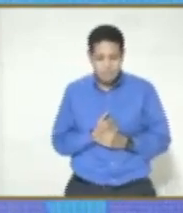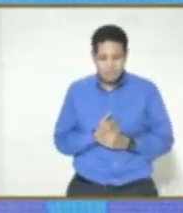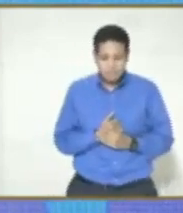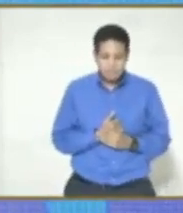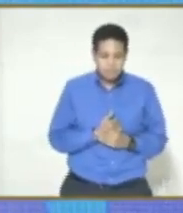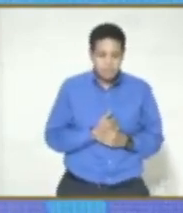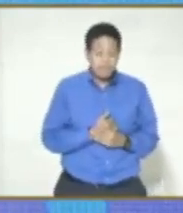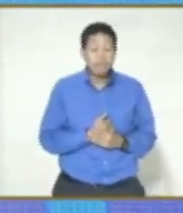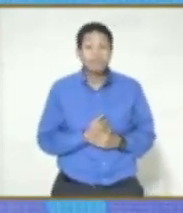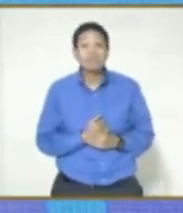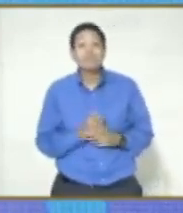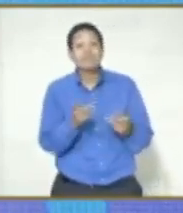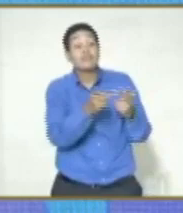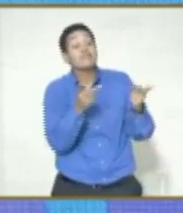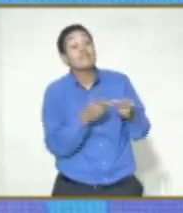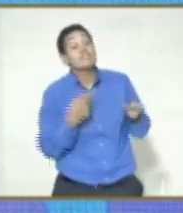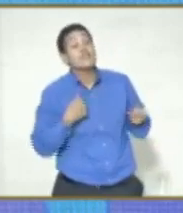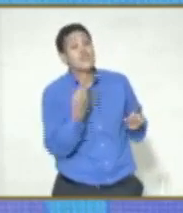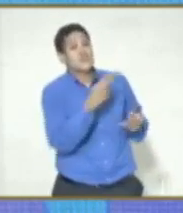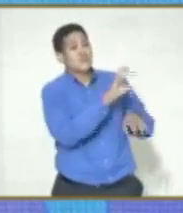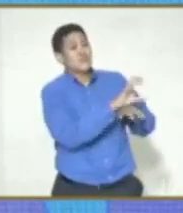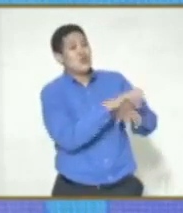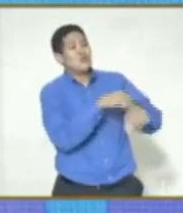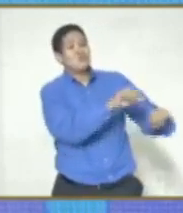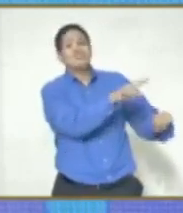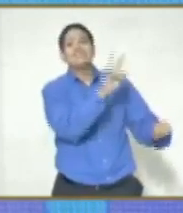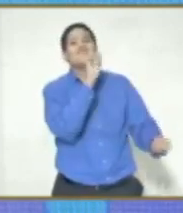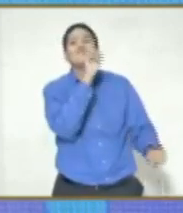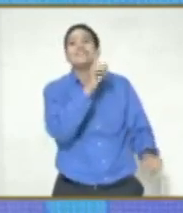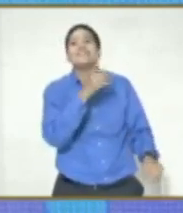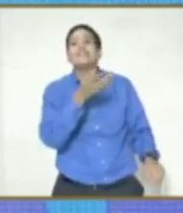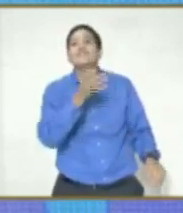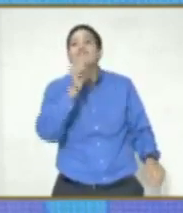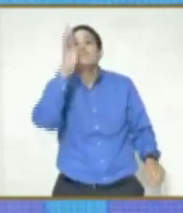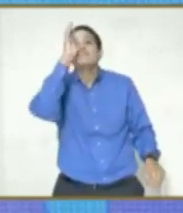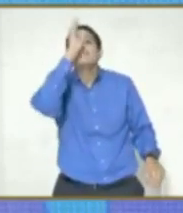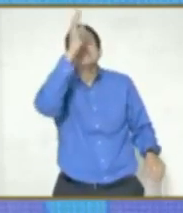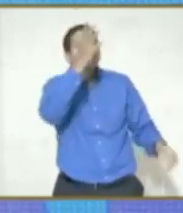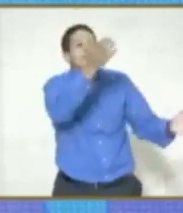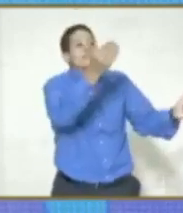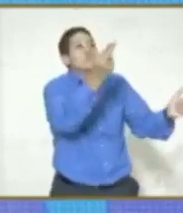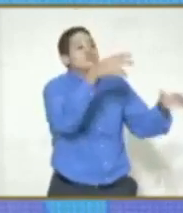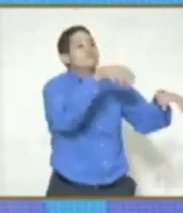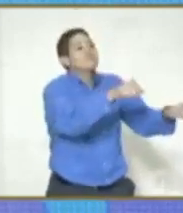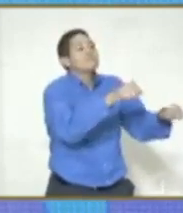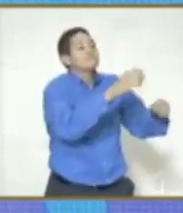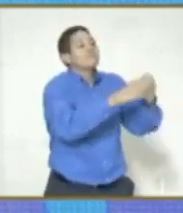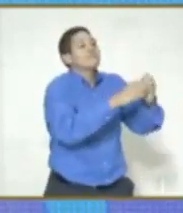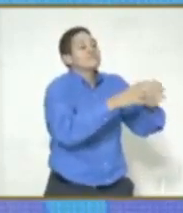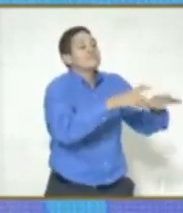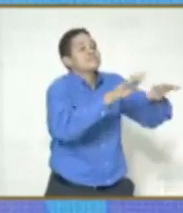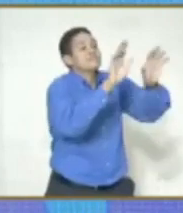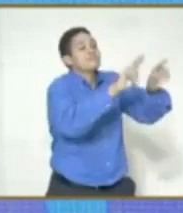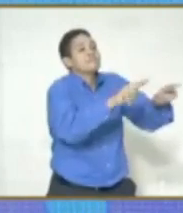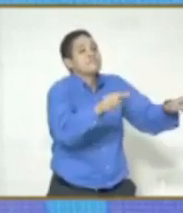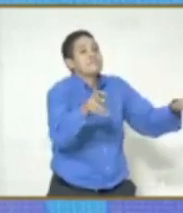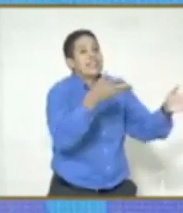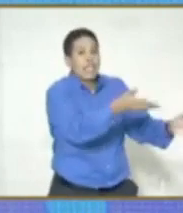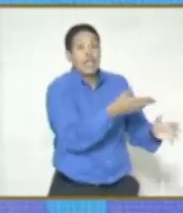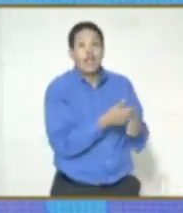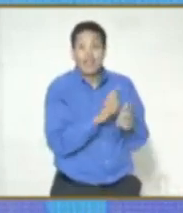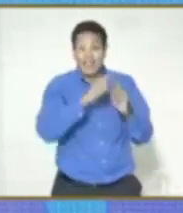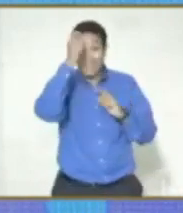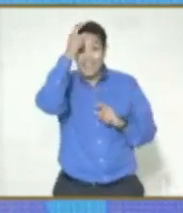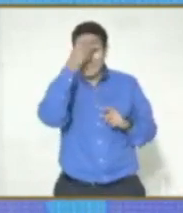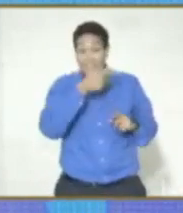using at Church Street is a makeshift facility. While we are housing them there, we